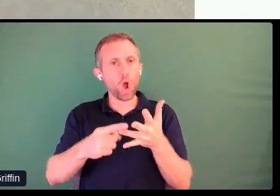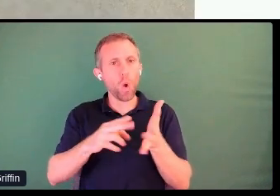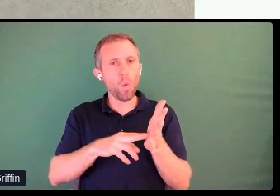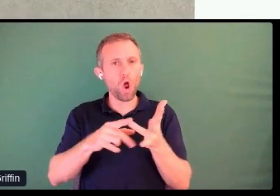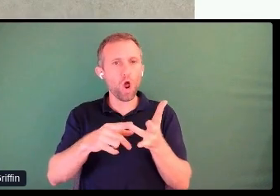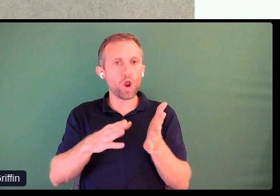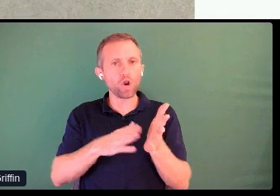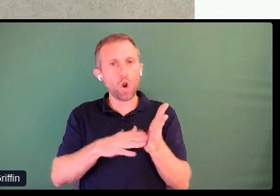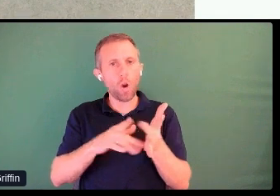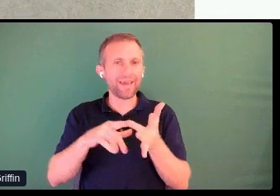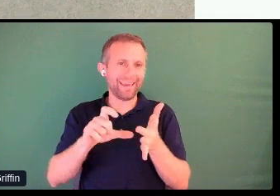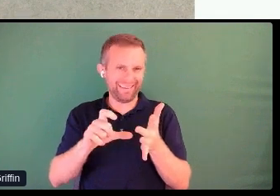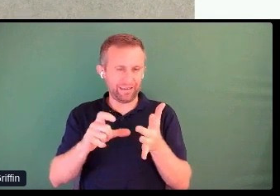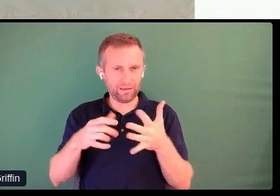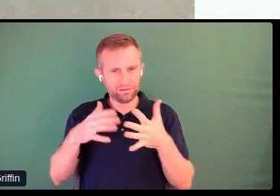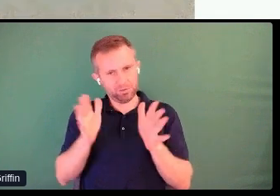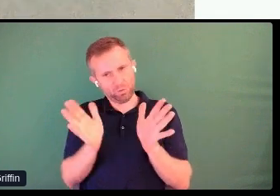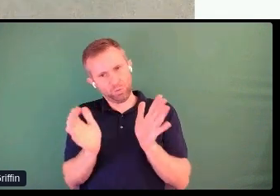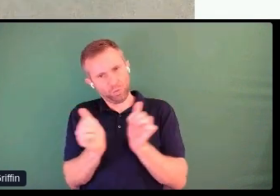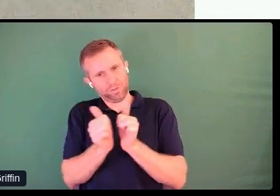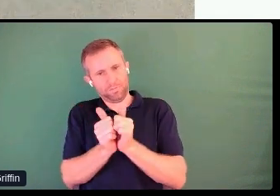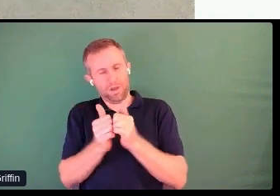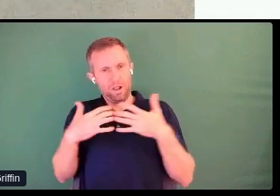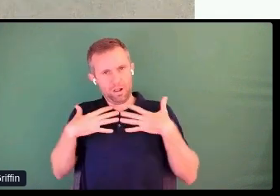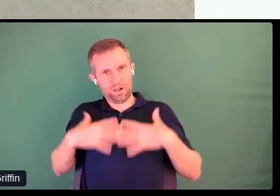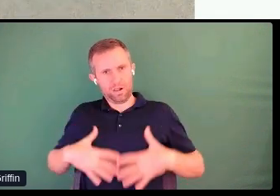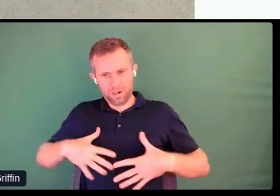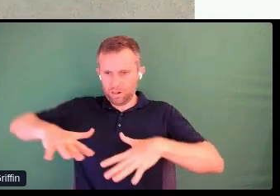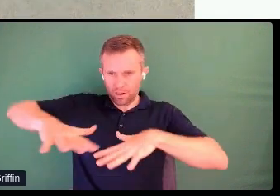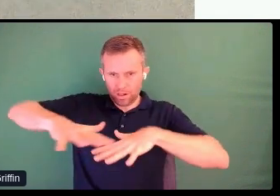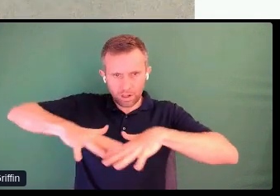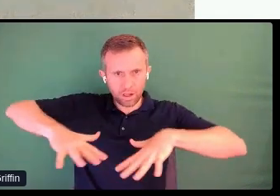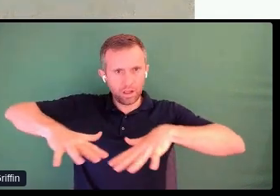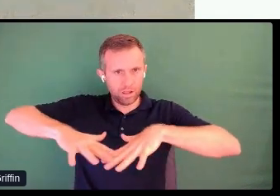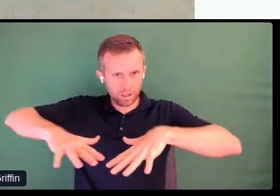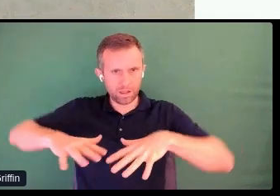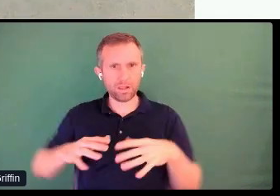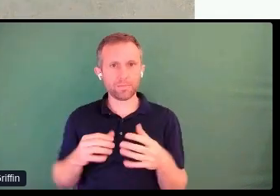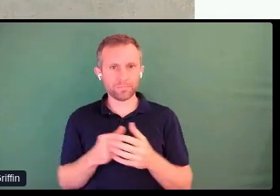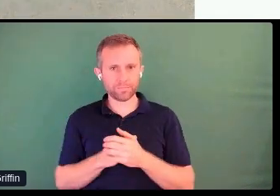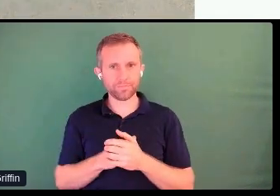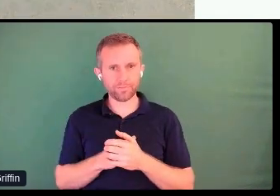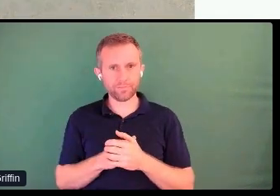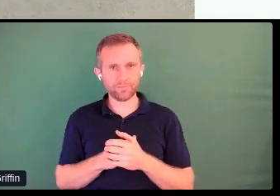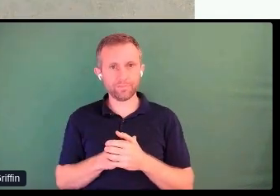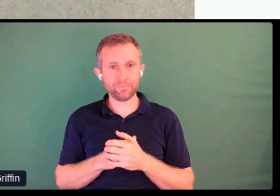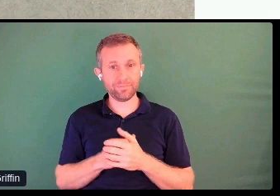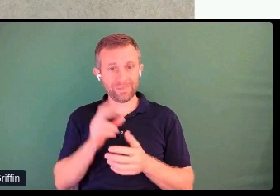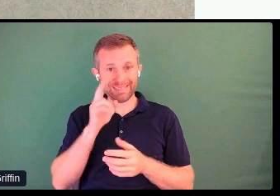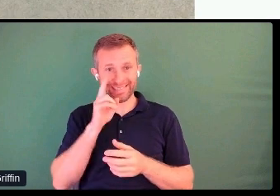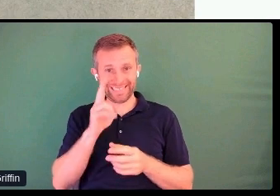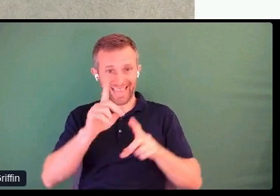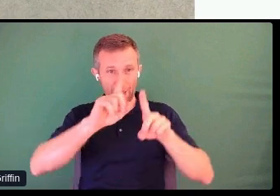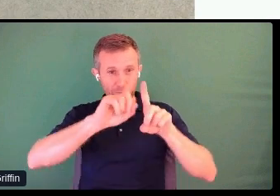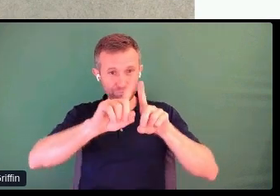for which we created many more models, internal layouts, and mechanical build-ups, as you can see in this